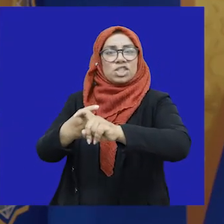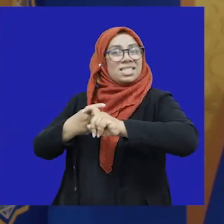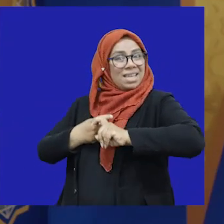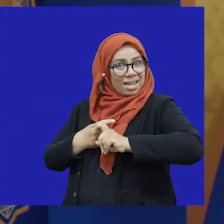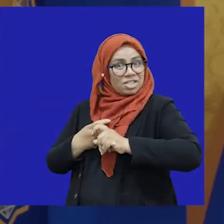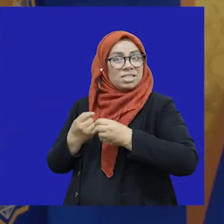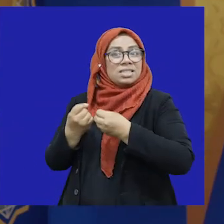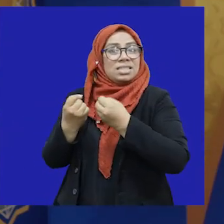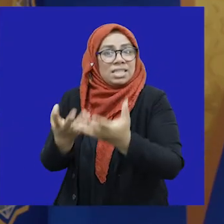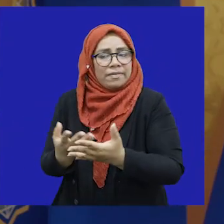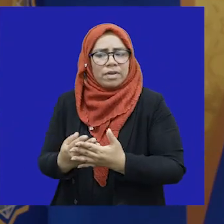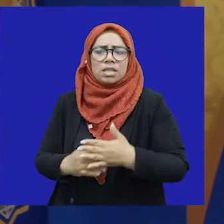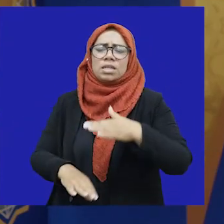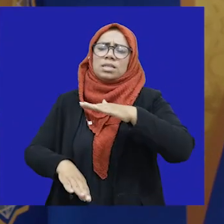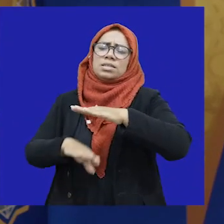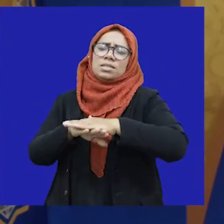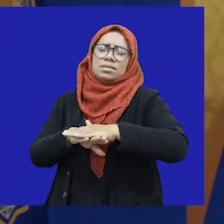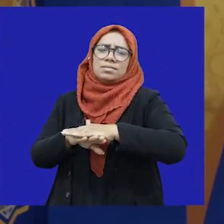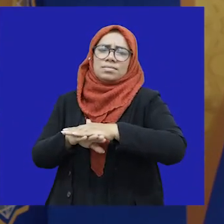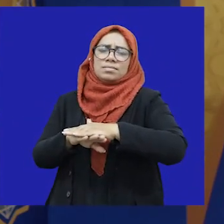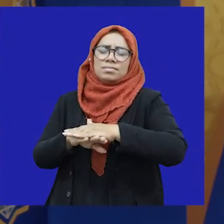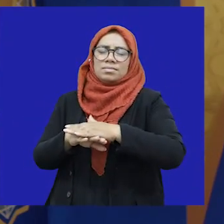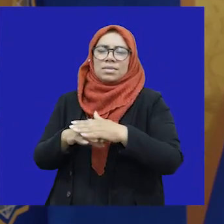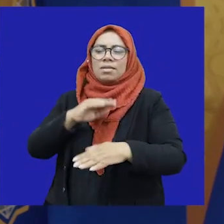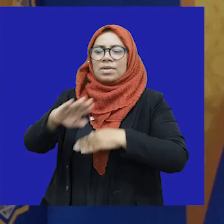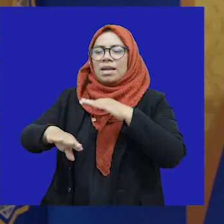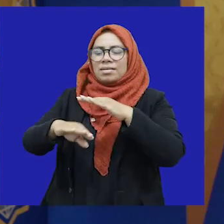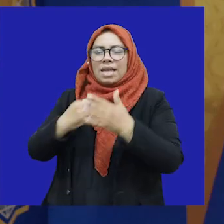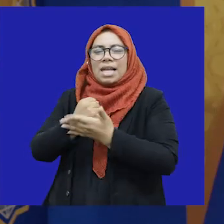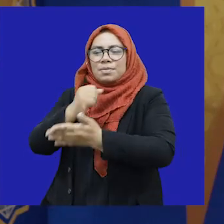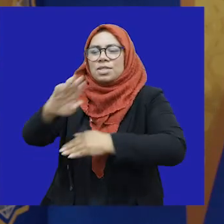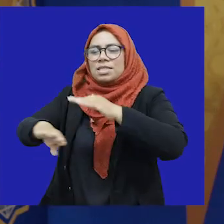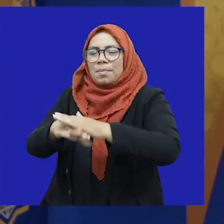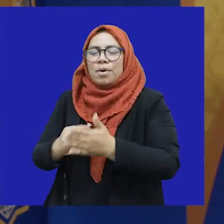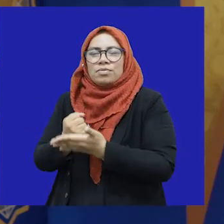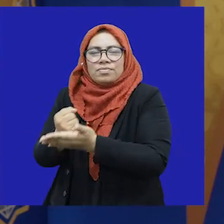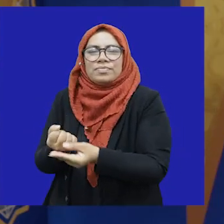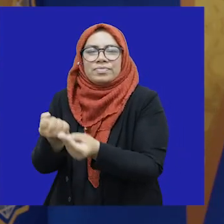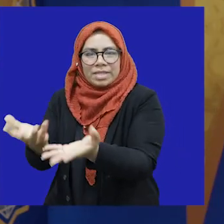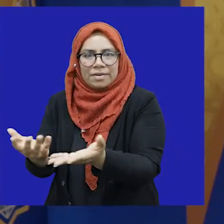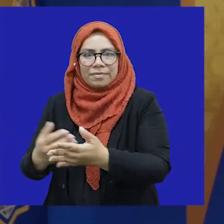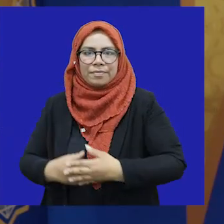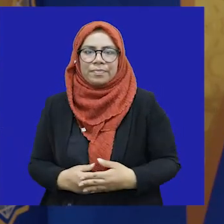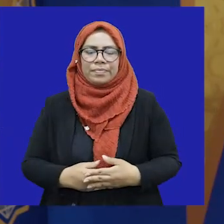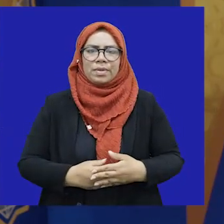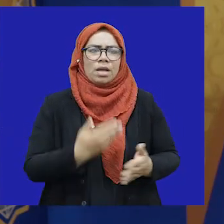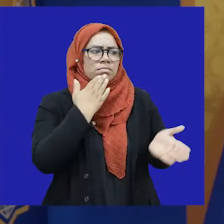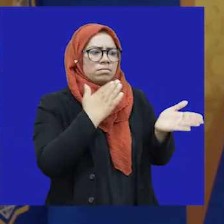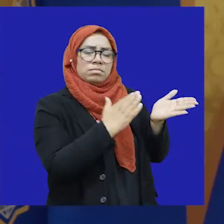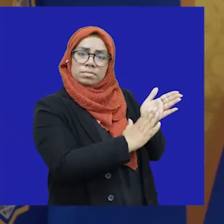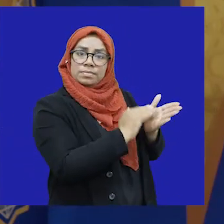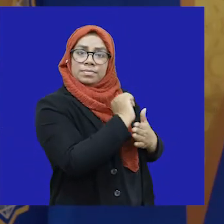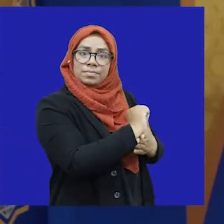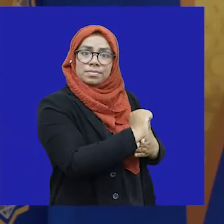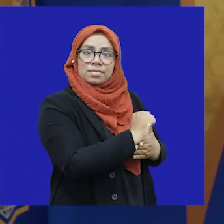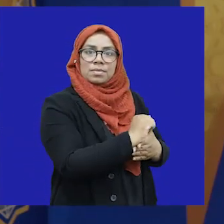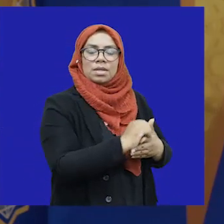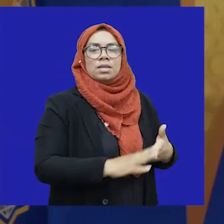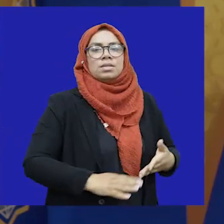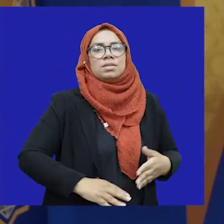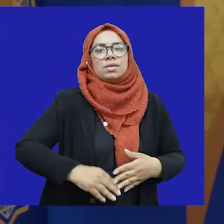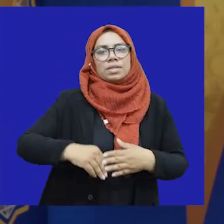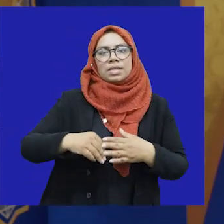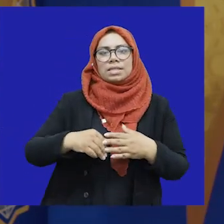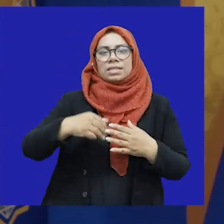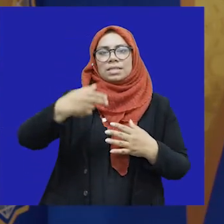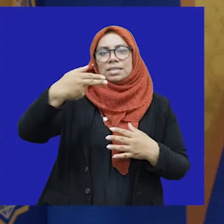toward Islam. It could be a non-Muslim we hope to embrace Islam, or a Muslim maybe whose